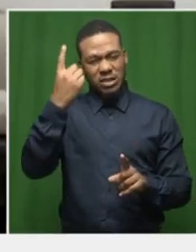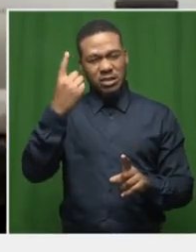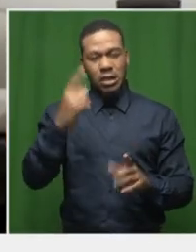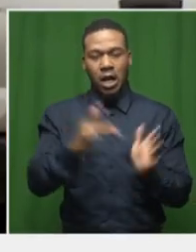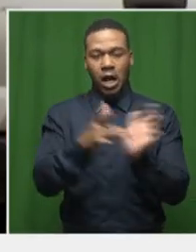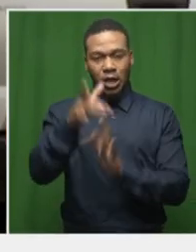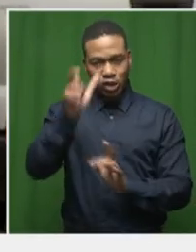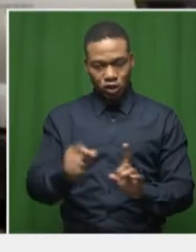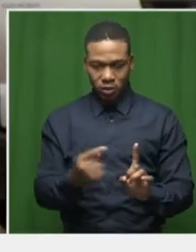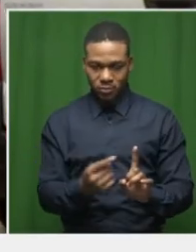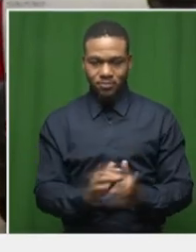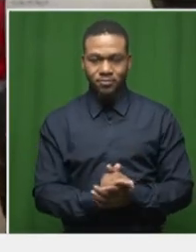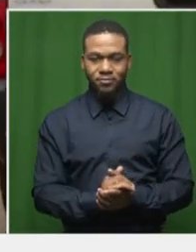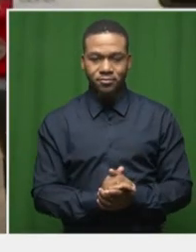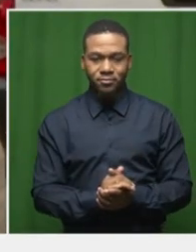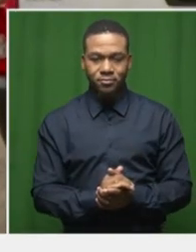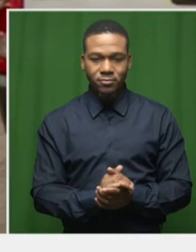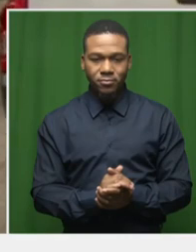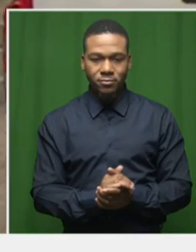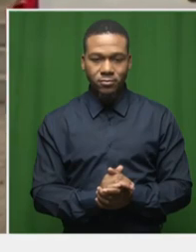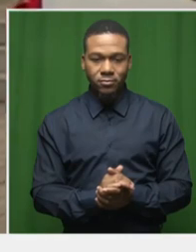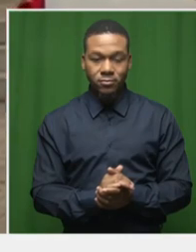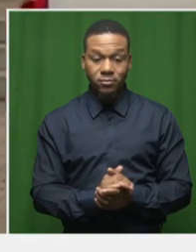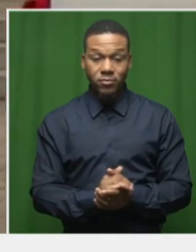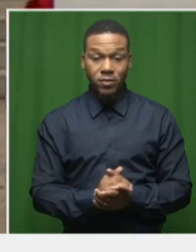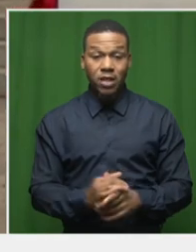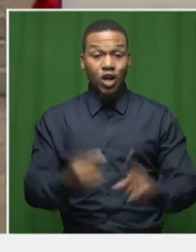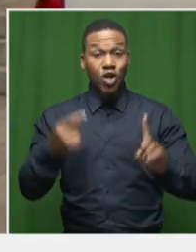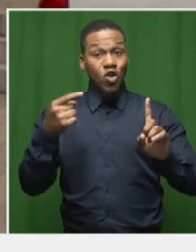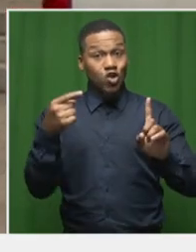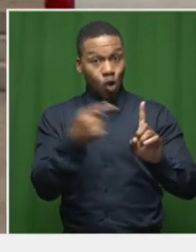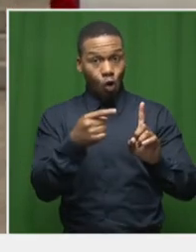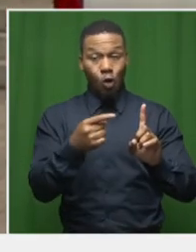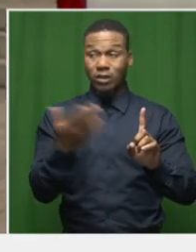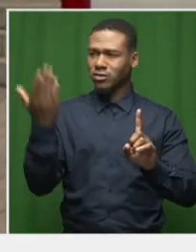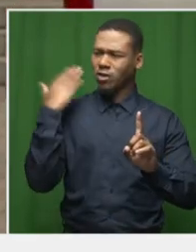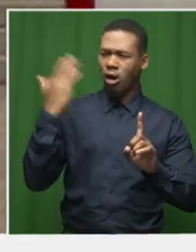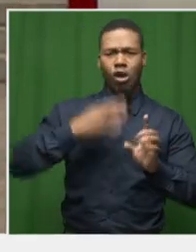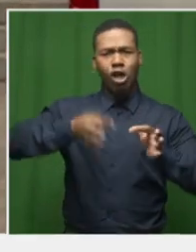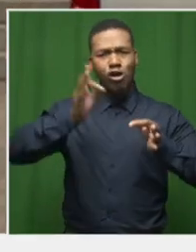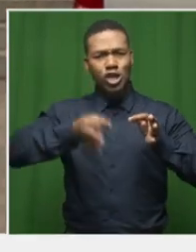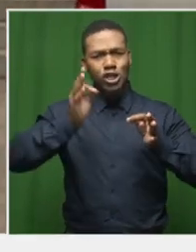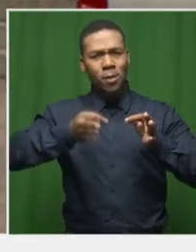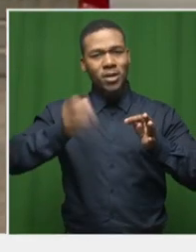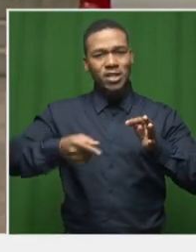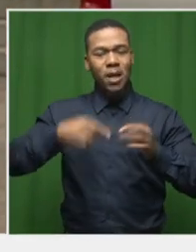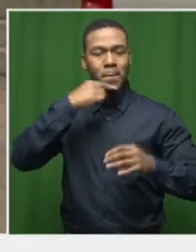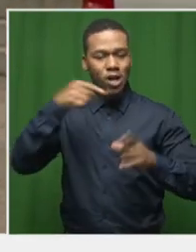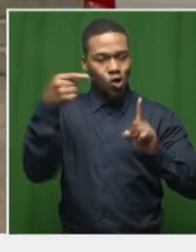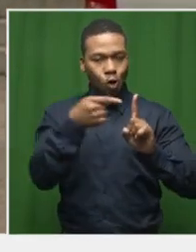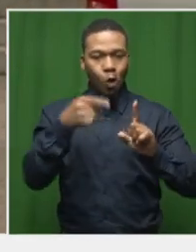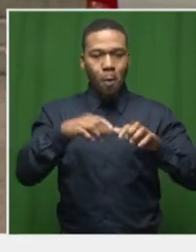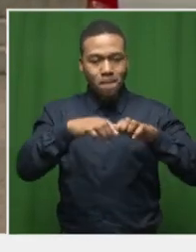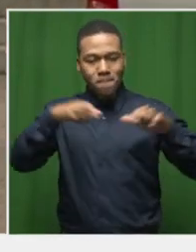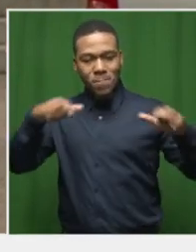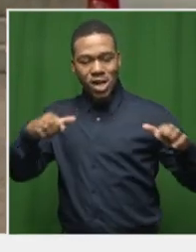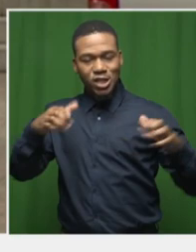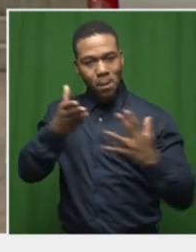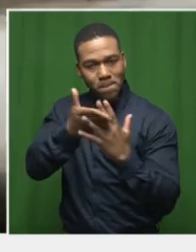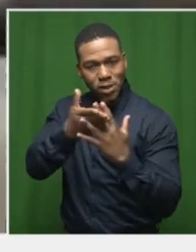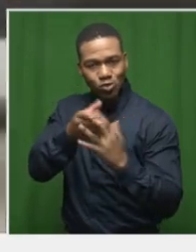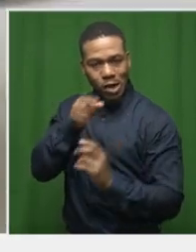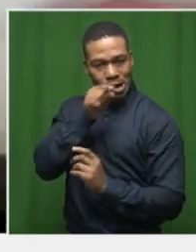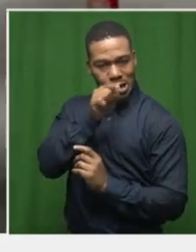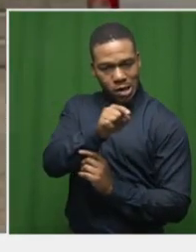the Afrikaans community, and she was an interpreter. She was that bridge between the Khoi and the